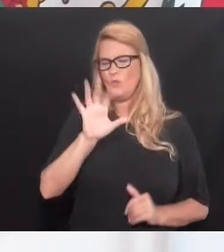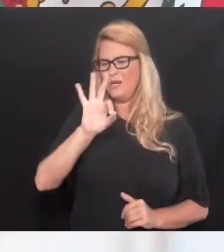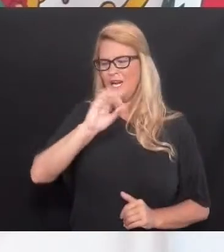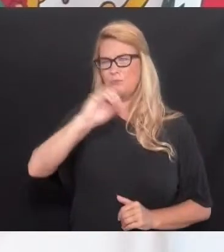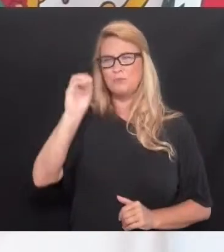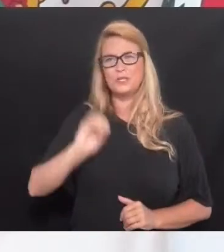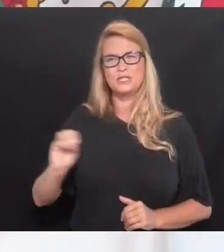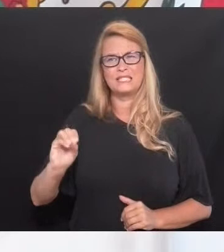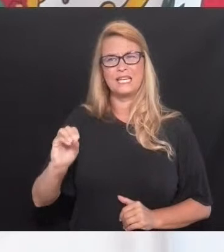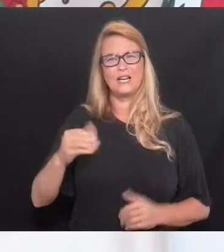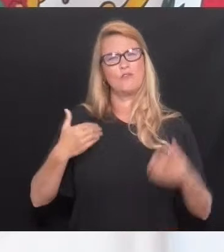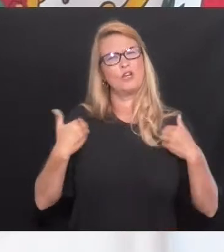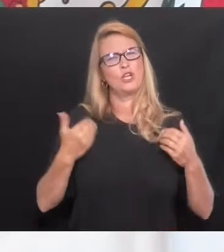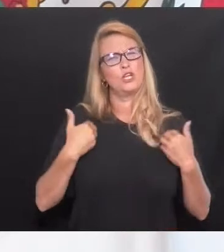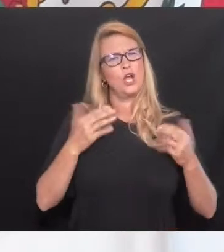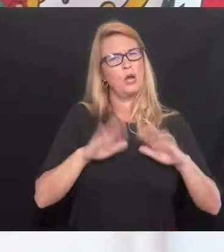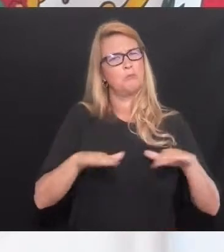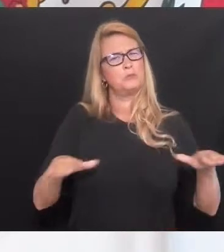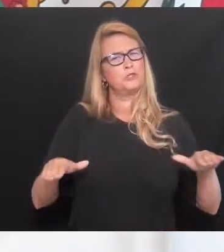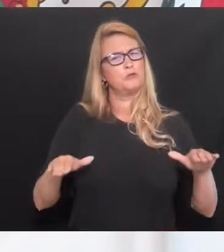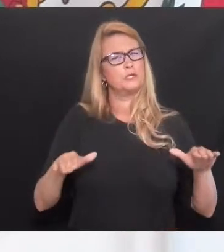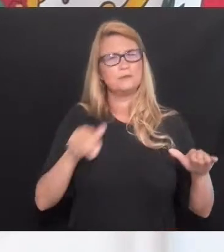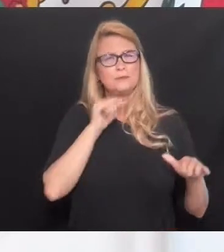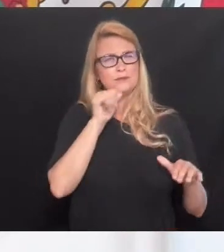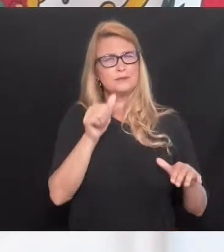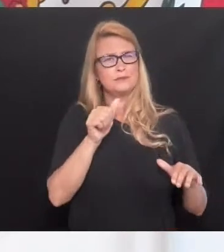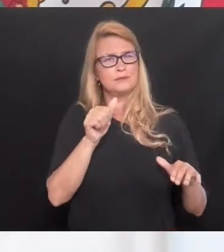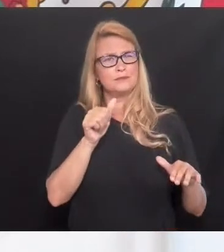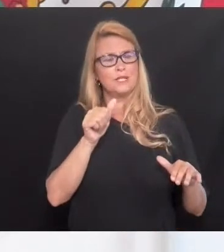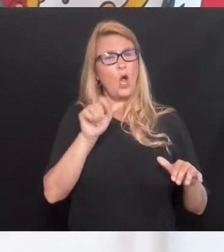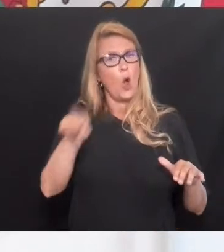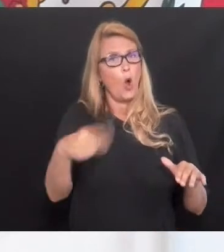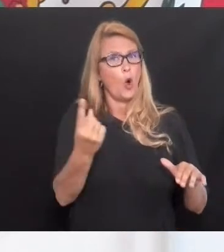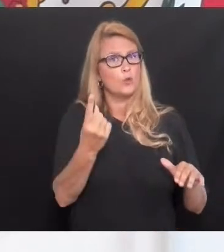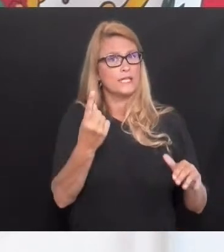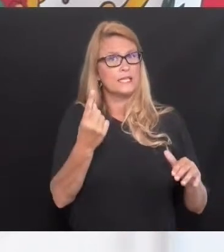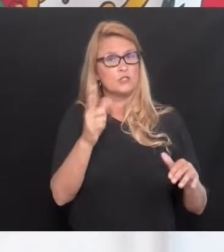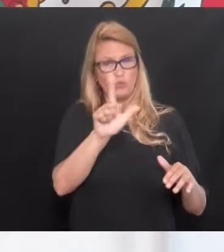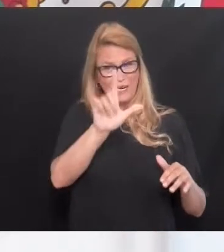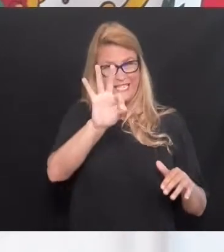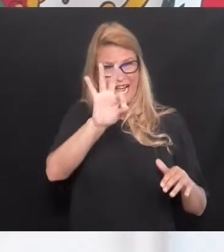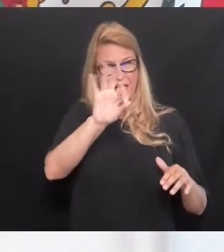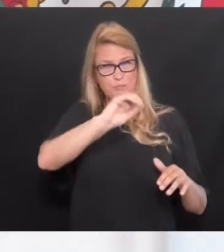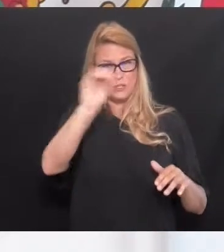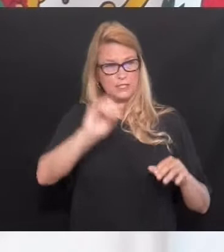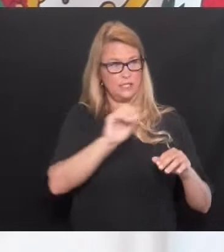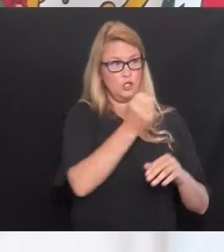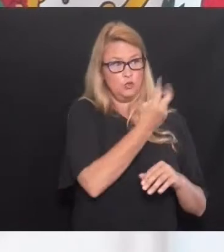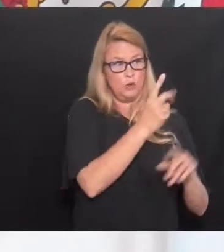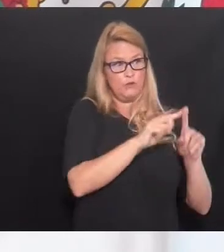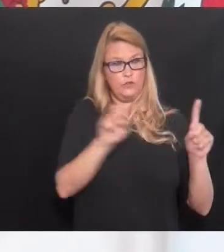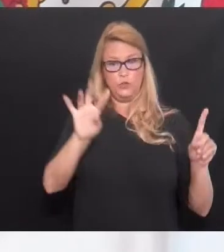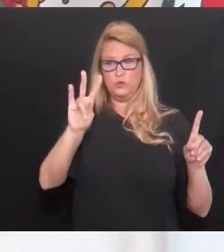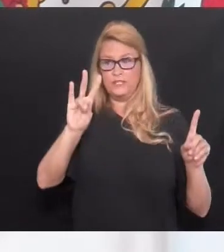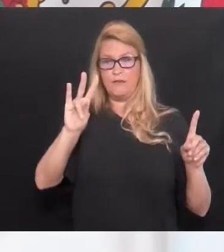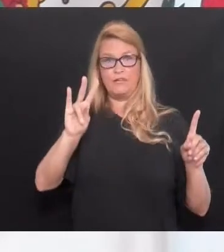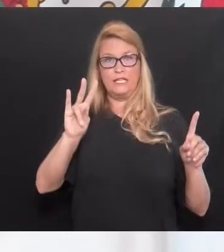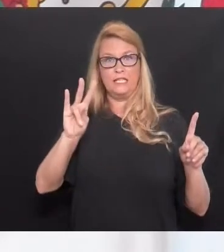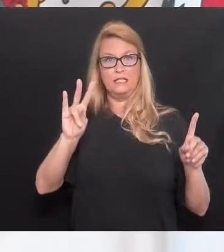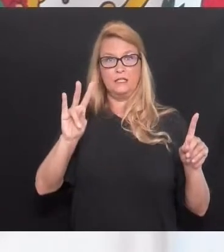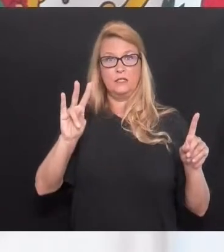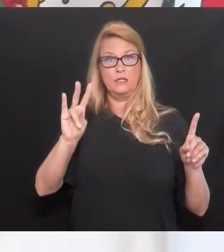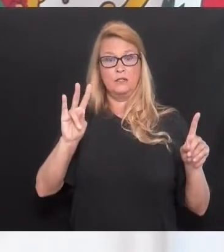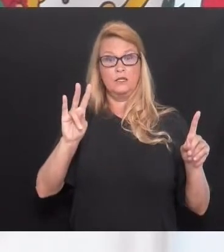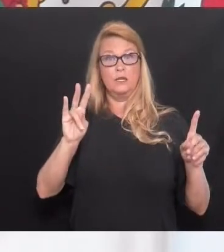29%. Are you kidding me? 29% of our 12 to 17-year-olds